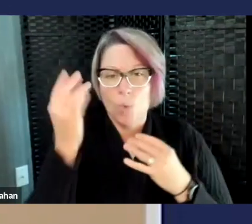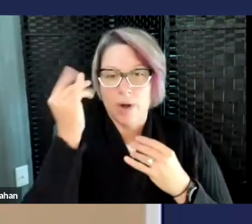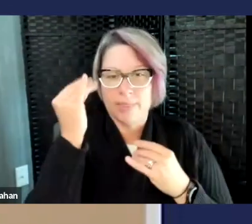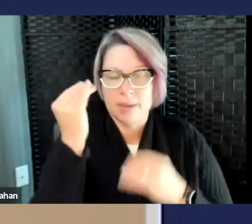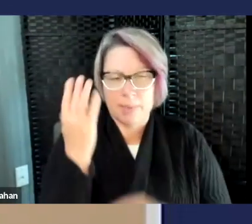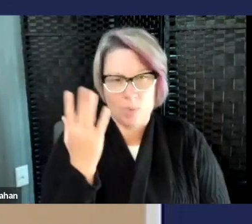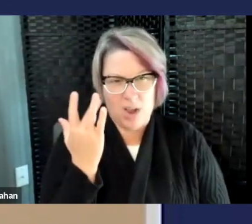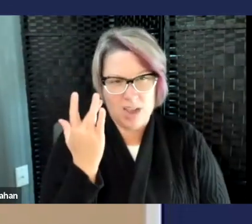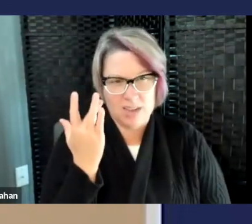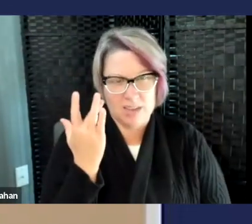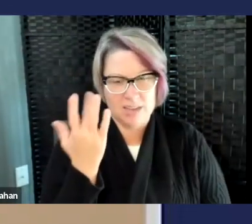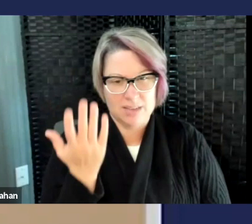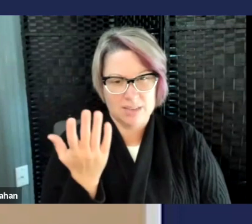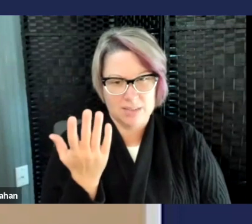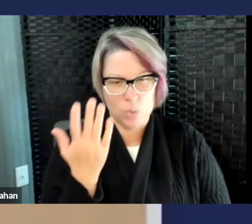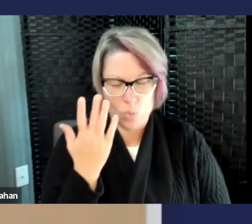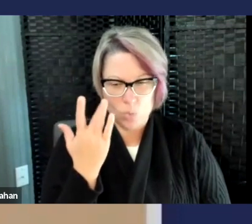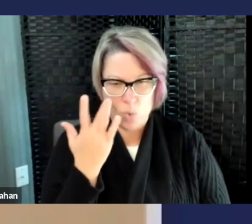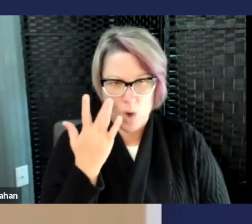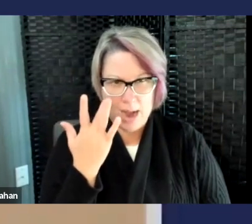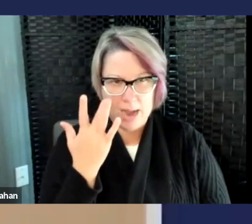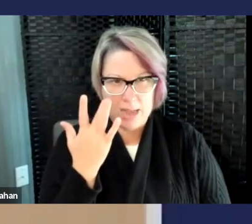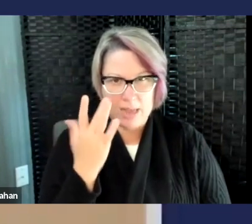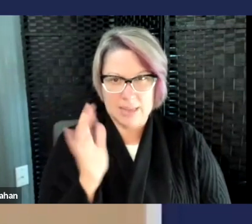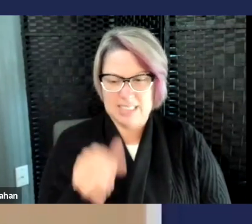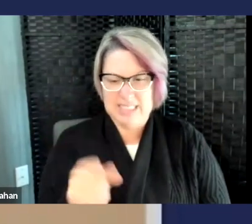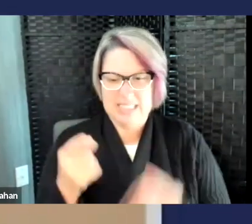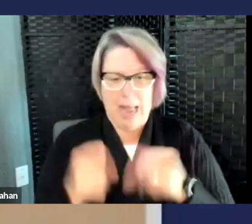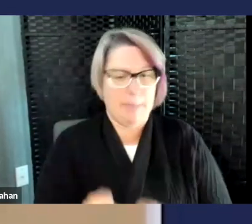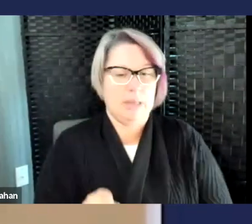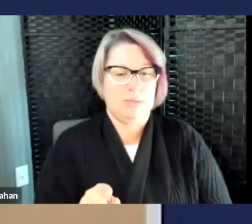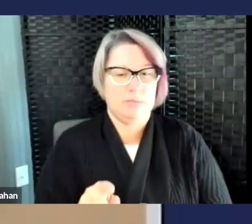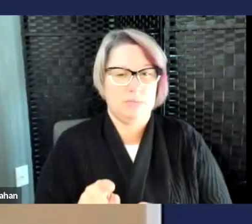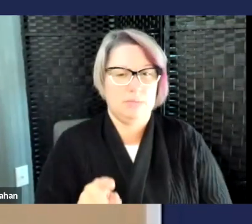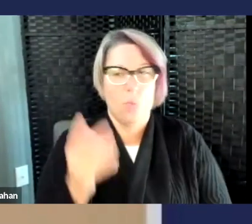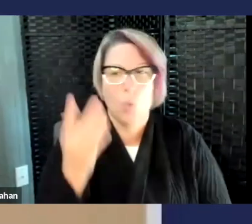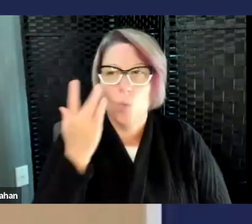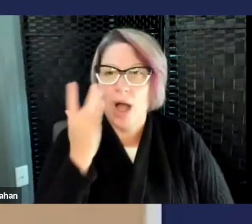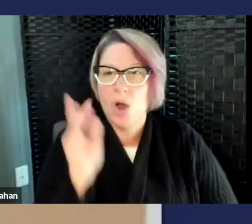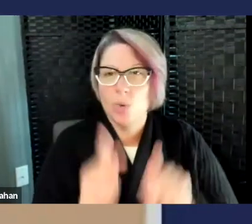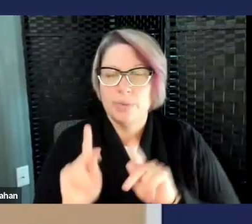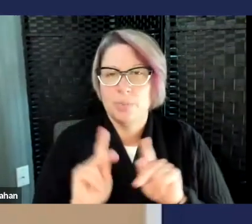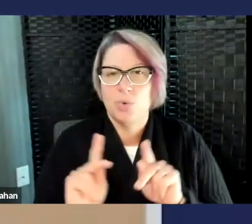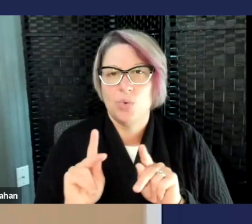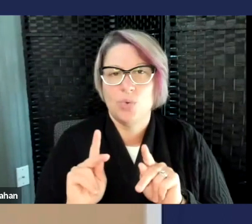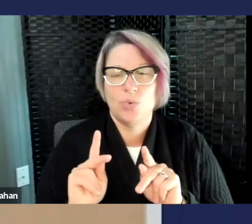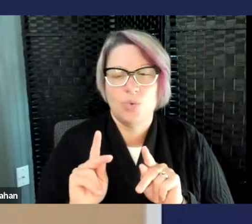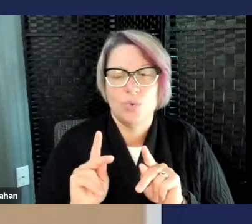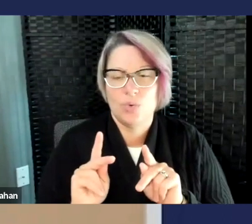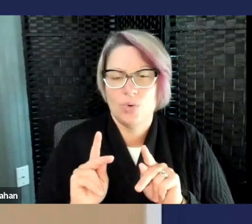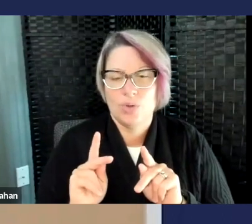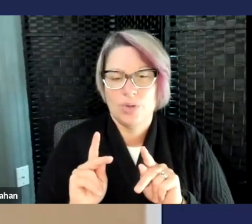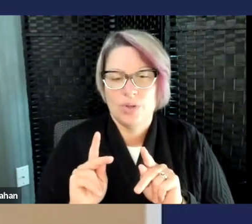why. Why does this sort of thing happen? Why do people find it,